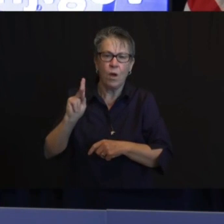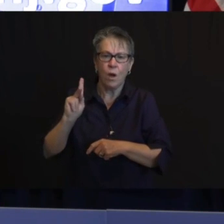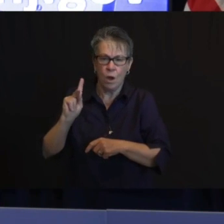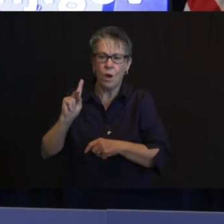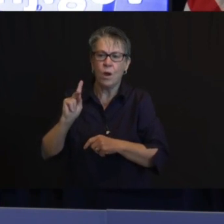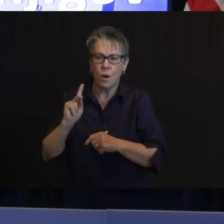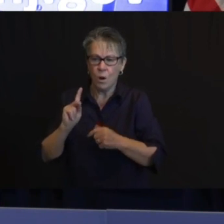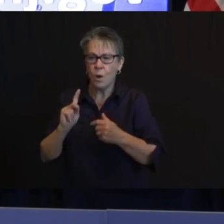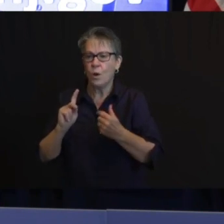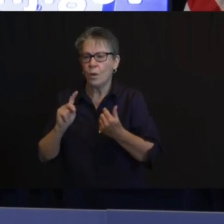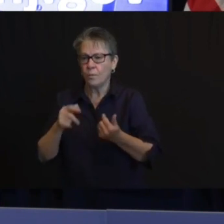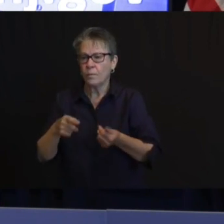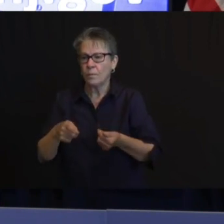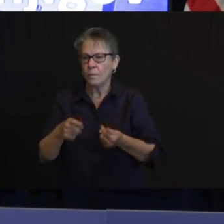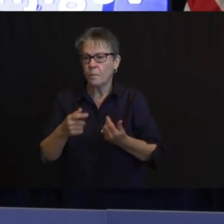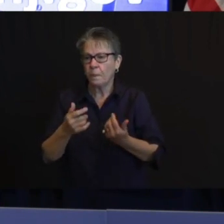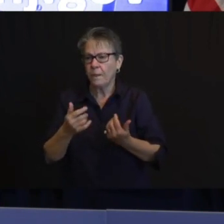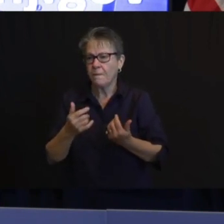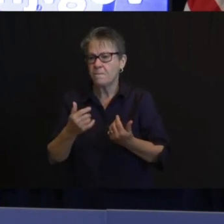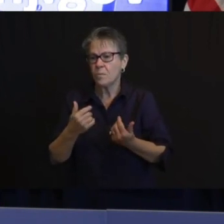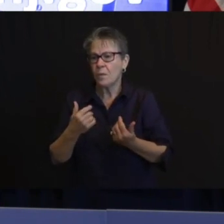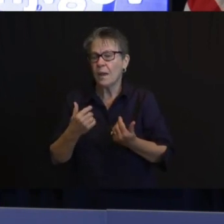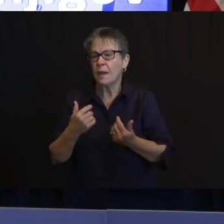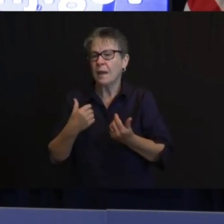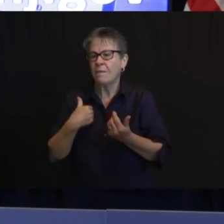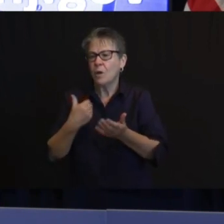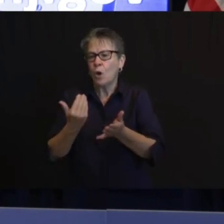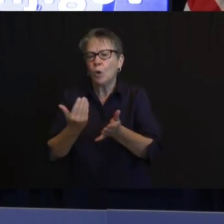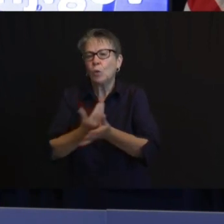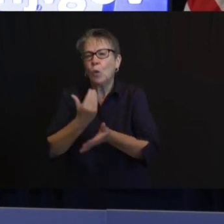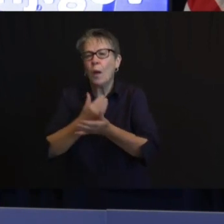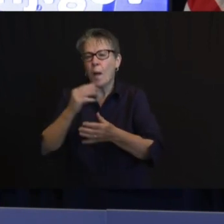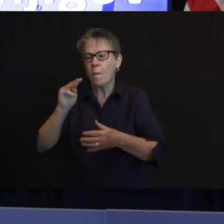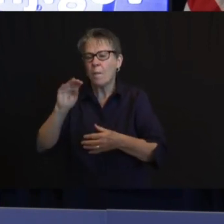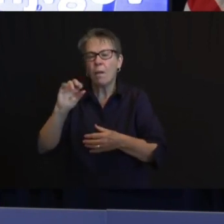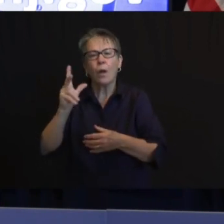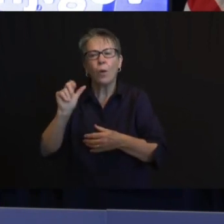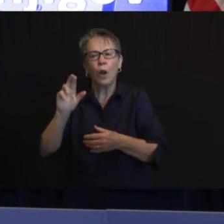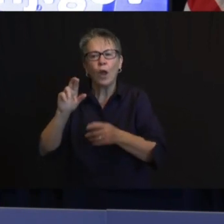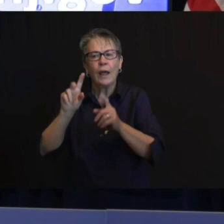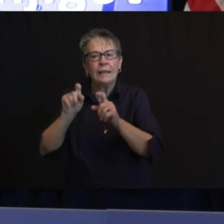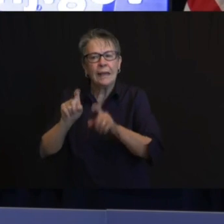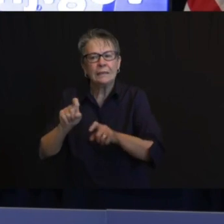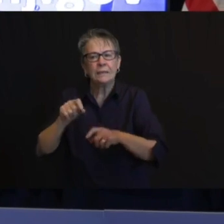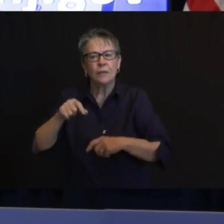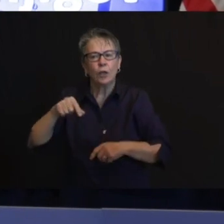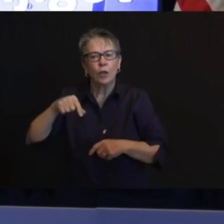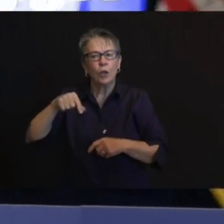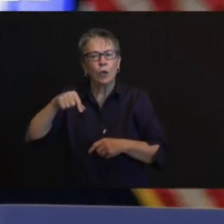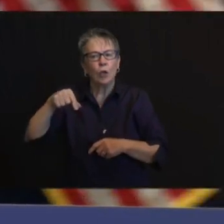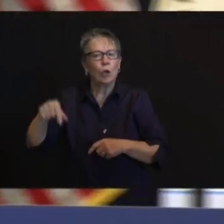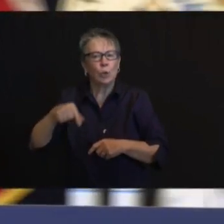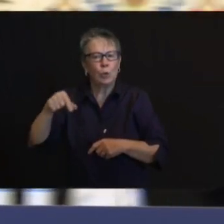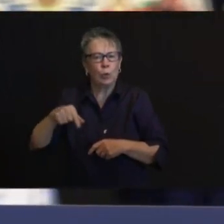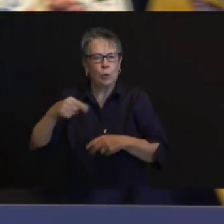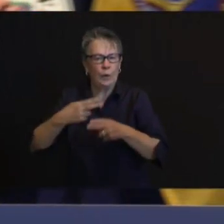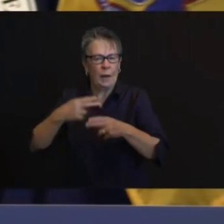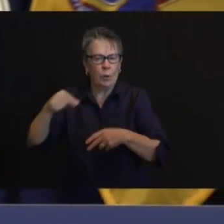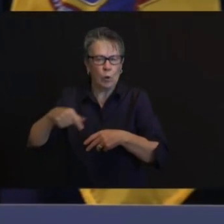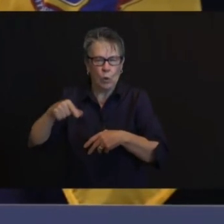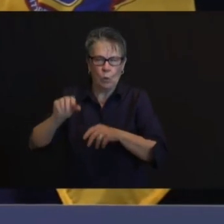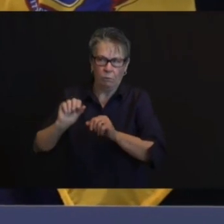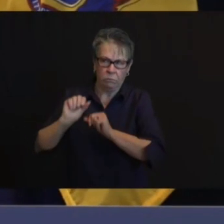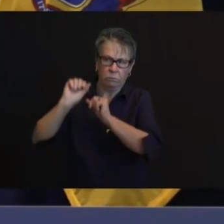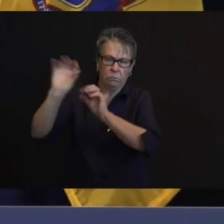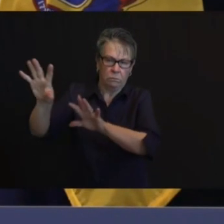molecular point of care test, Q, will be going out this week as soon as we get our shipment. Great. And we'll update you, Dan, if we've